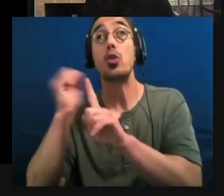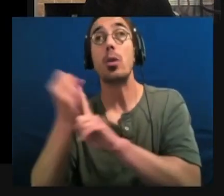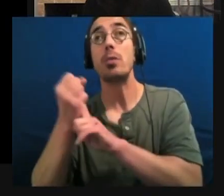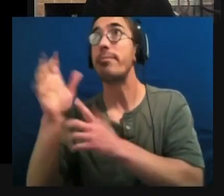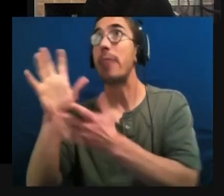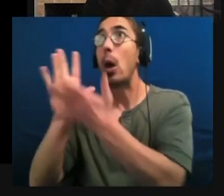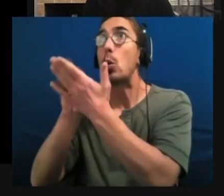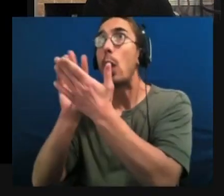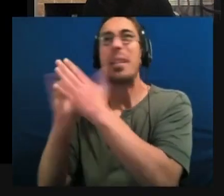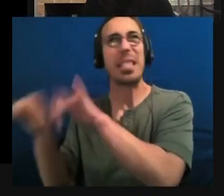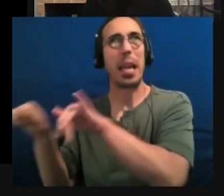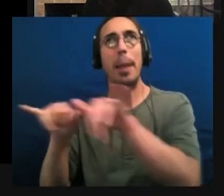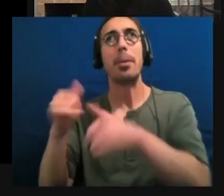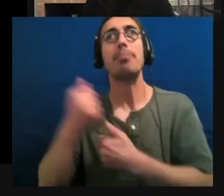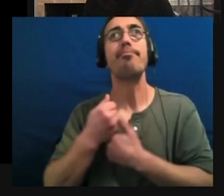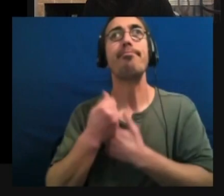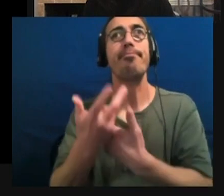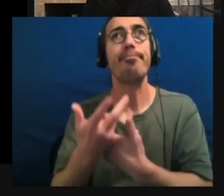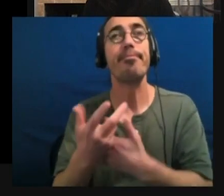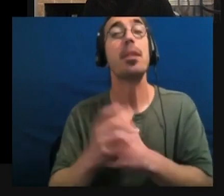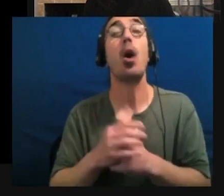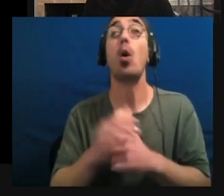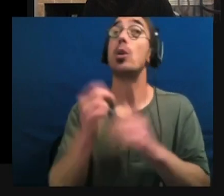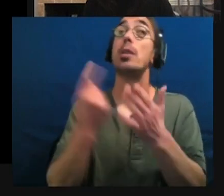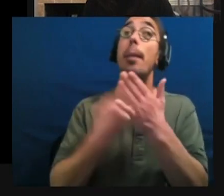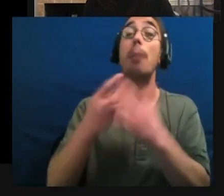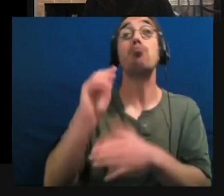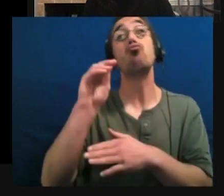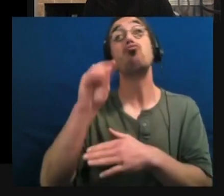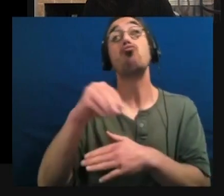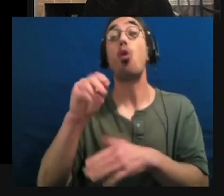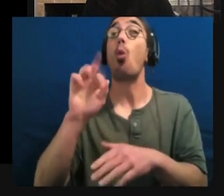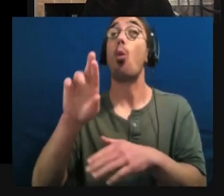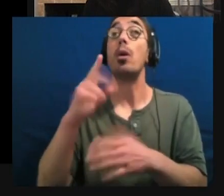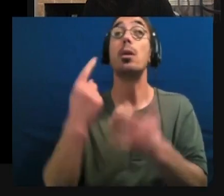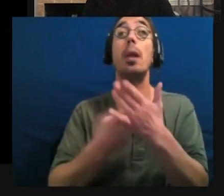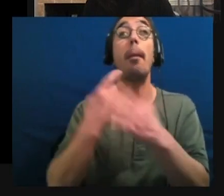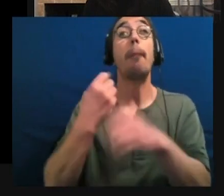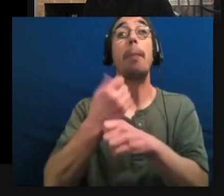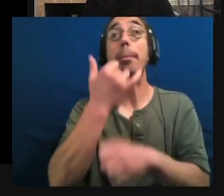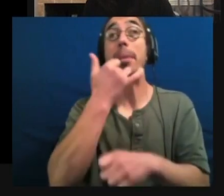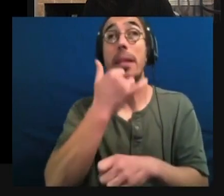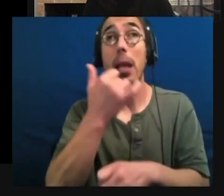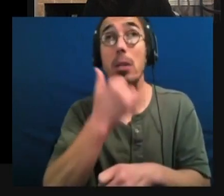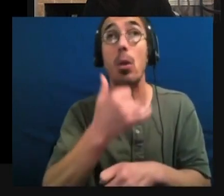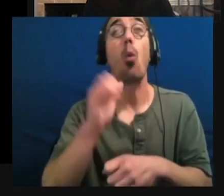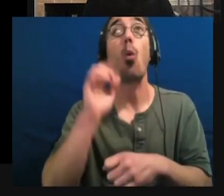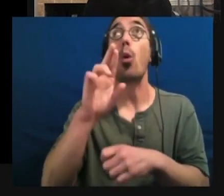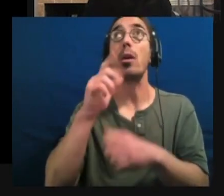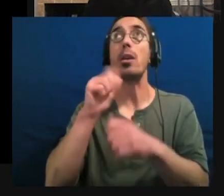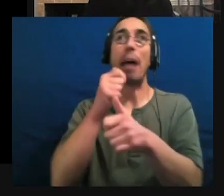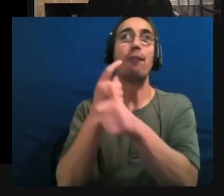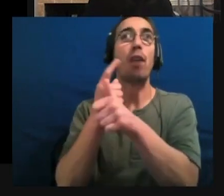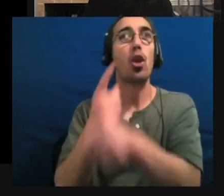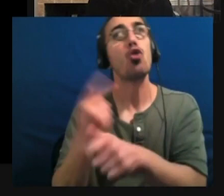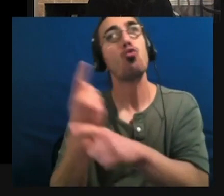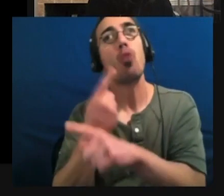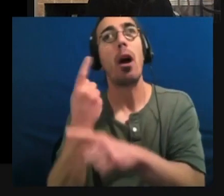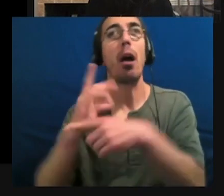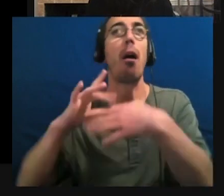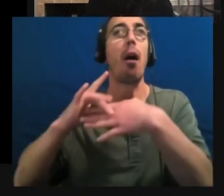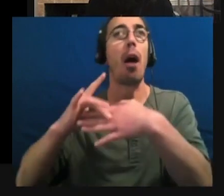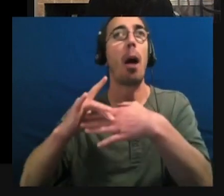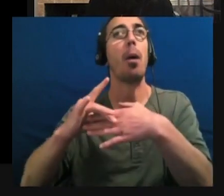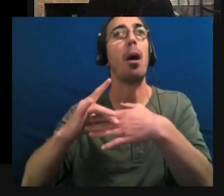smiling in appropriate contexts, and sometimes make mistakes and do so in inappropriate contexts. I would show no interest